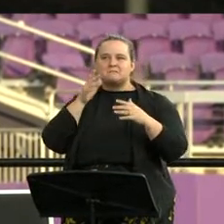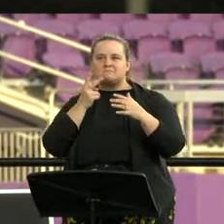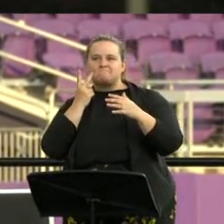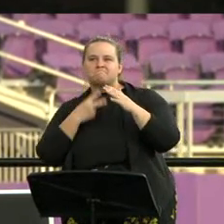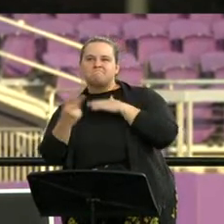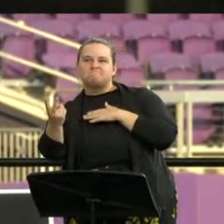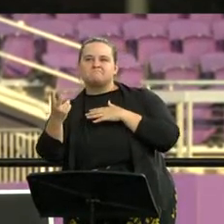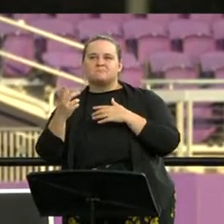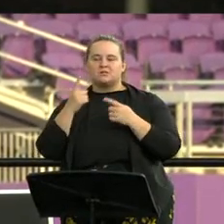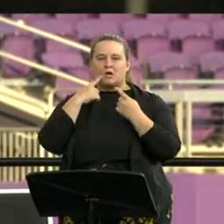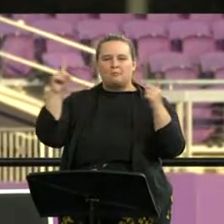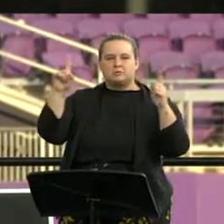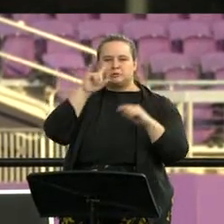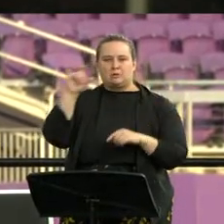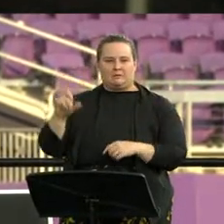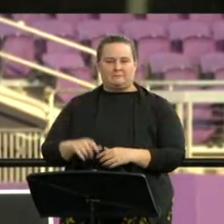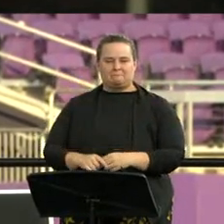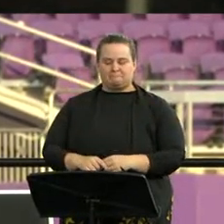with your lives.